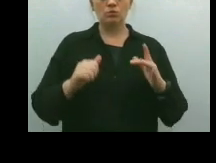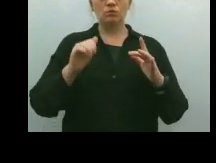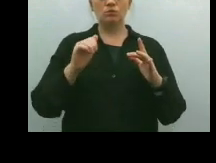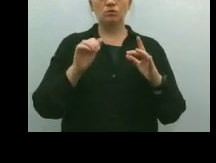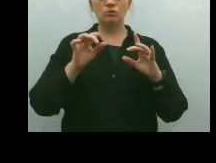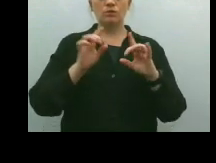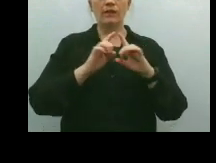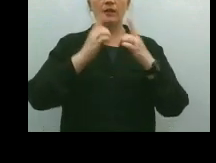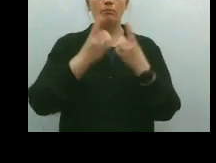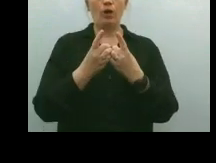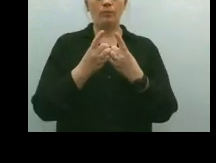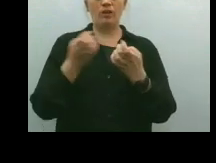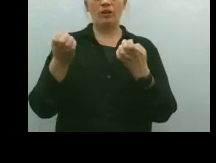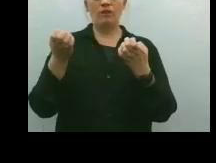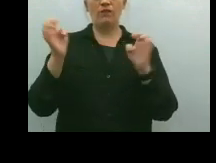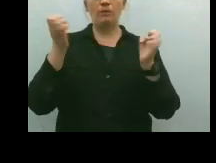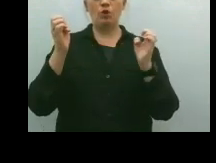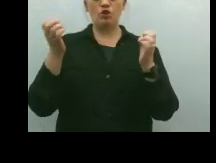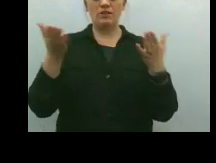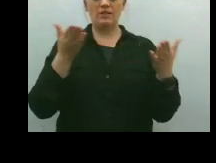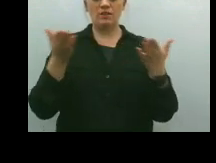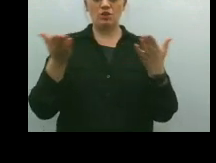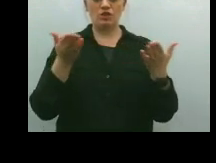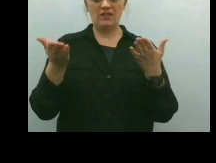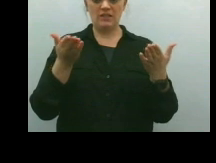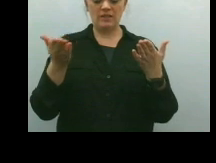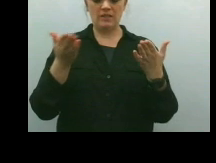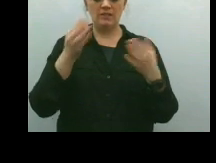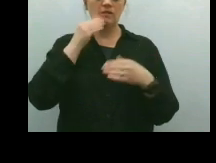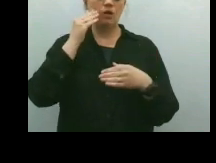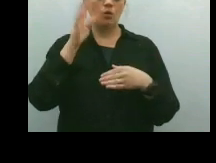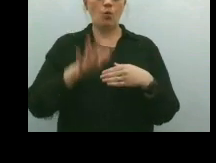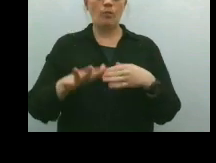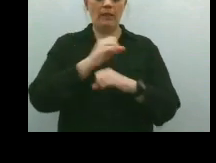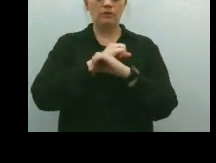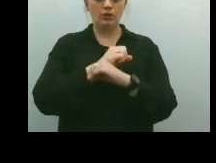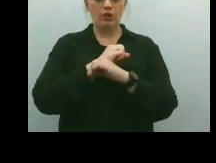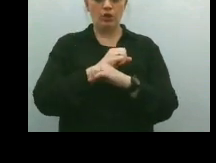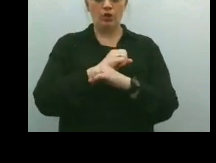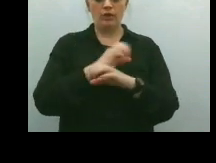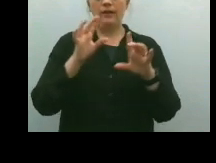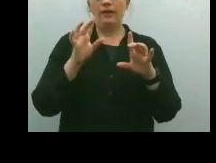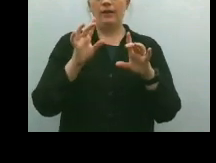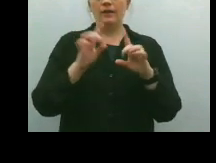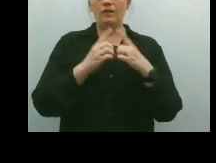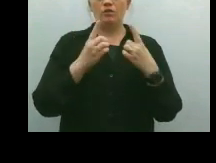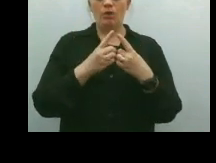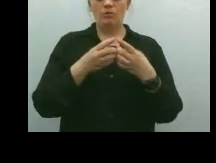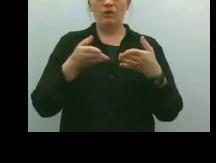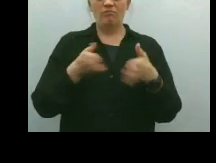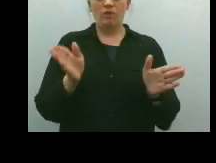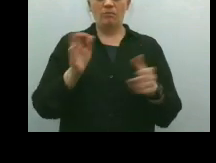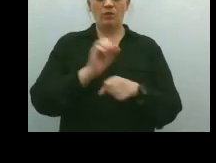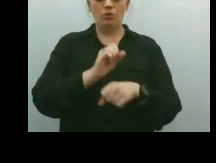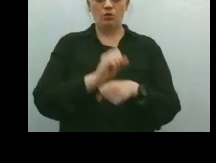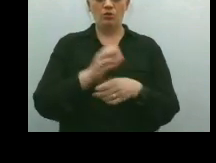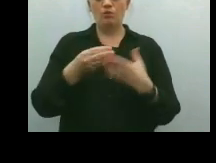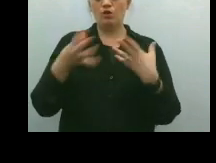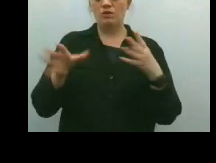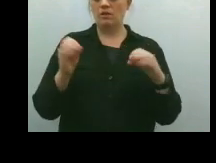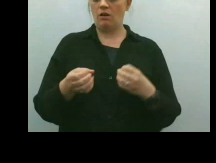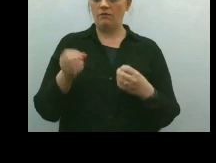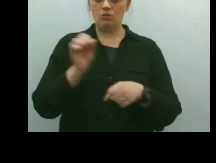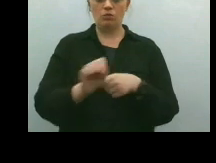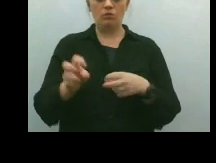Department of Emergency Services and Homeland Security, as well as the Department of Public Works and our purchasing office, have been working